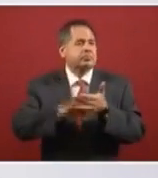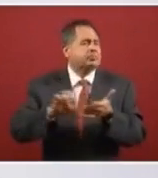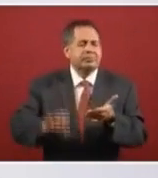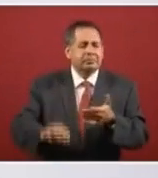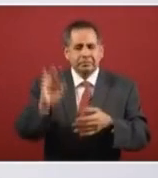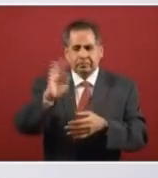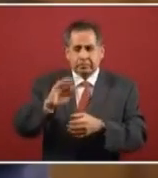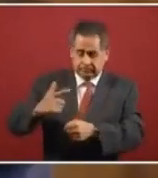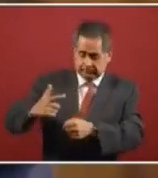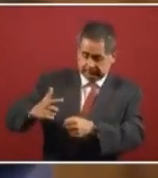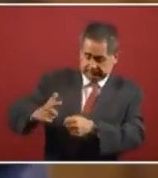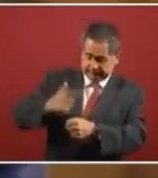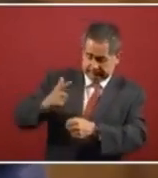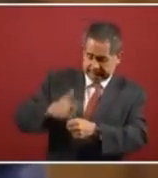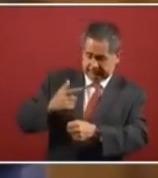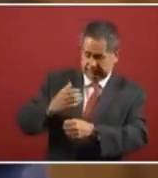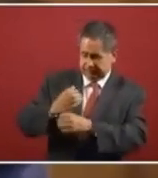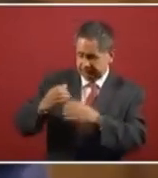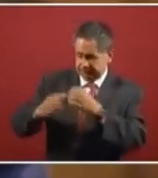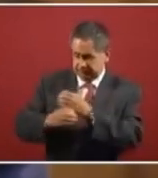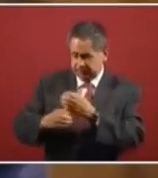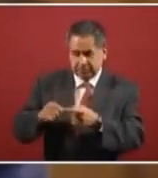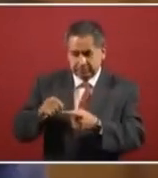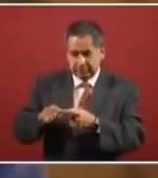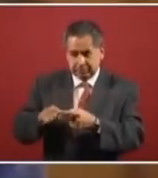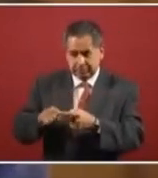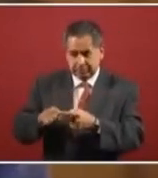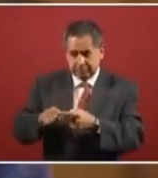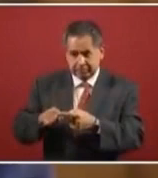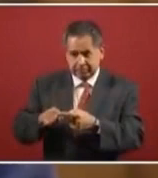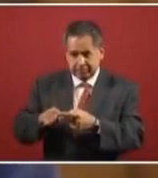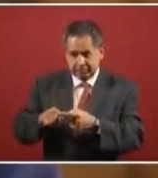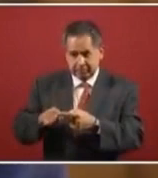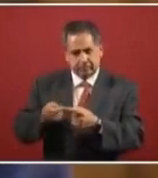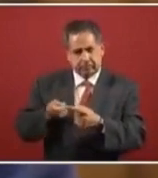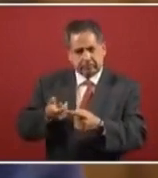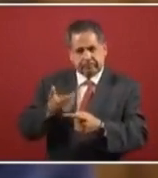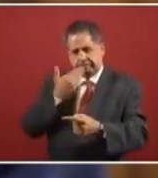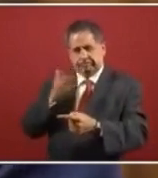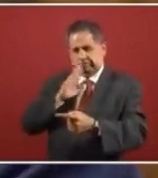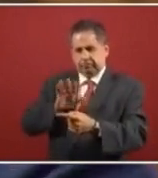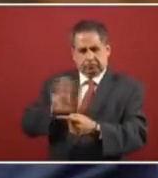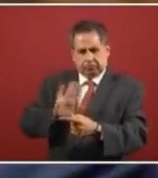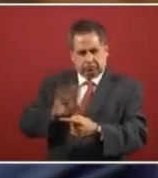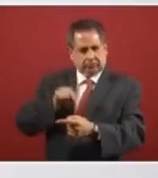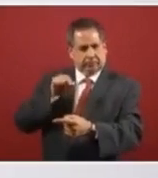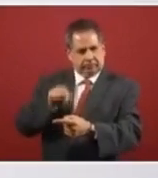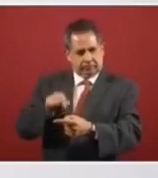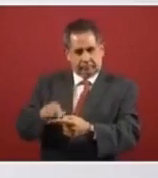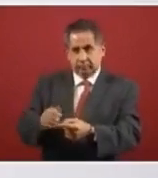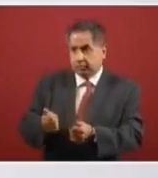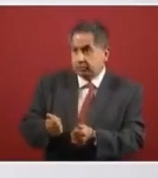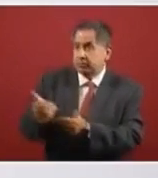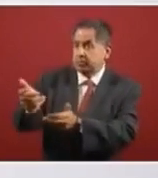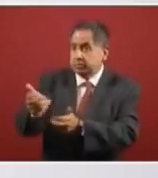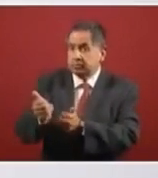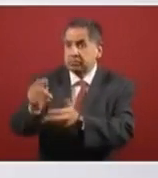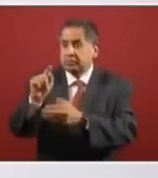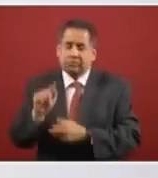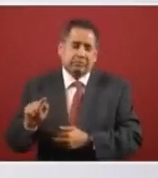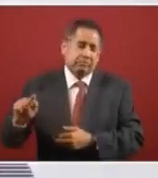that if they can get that if they can get junk food